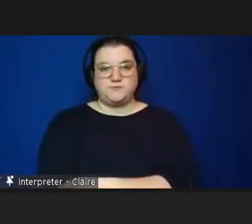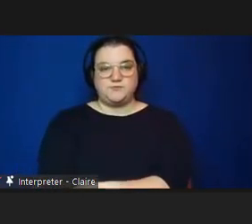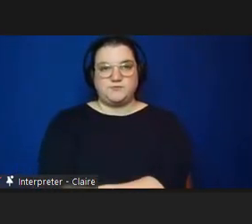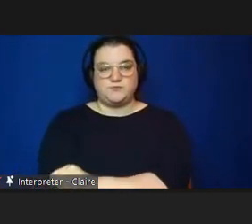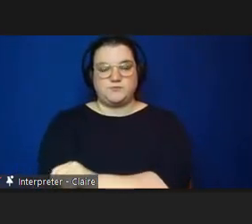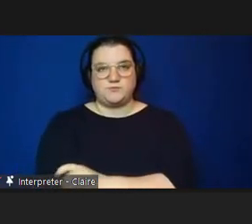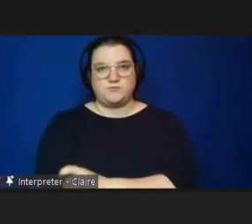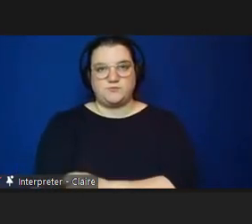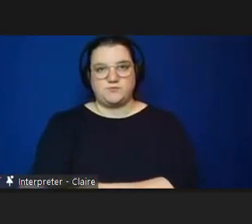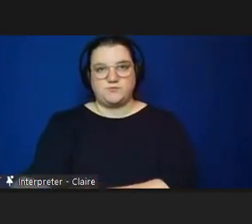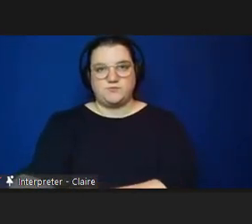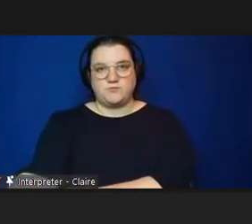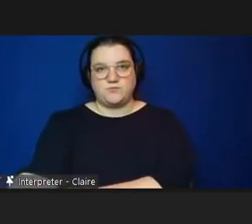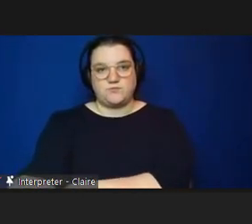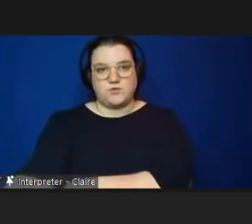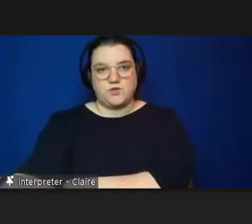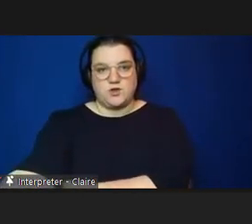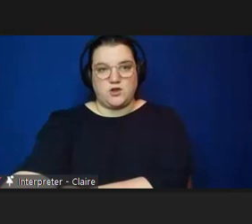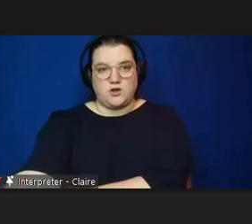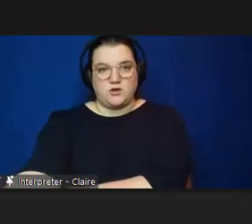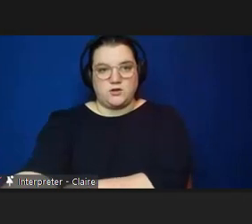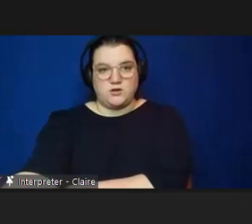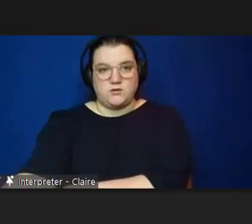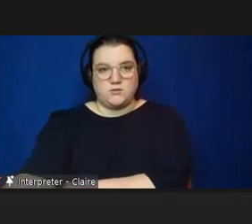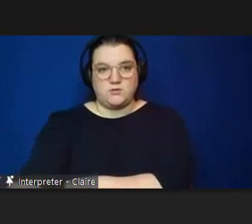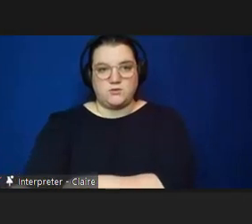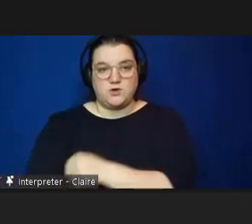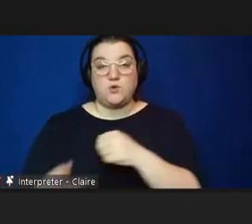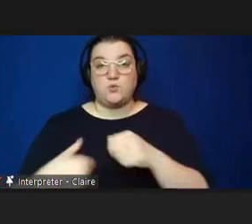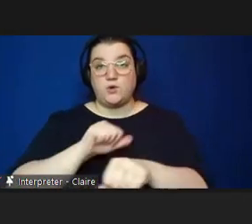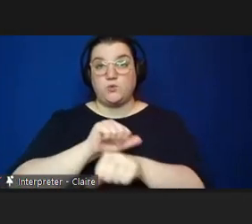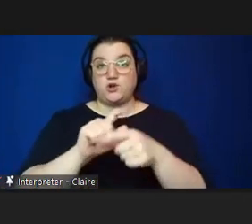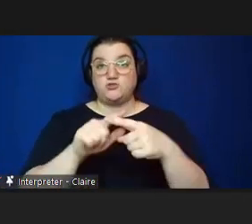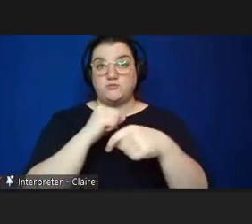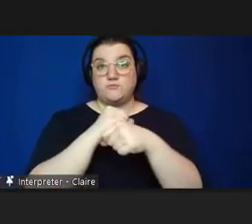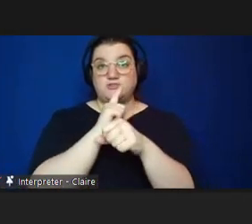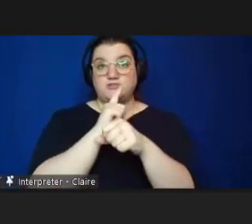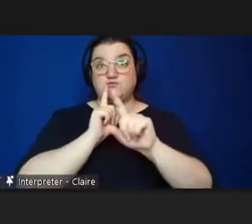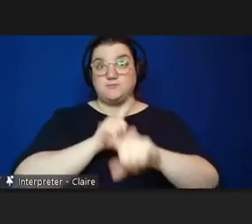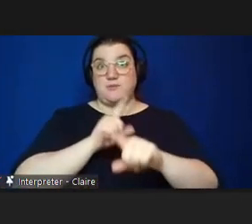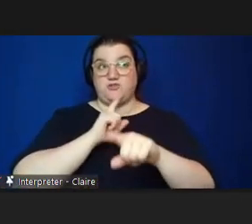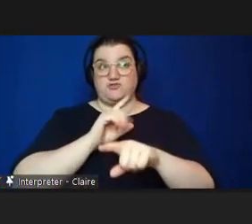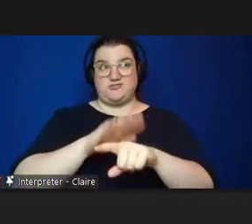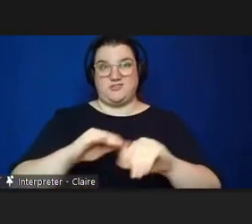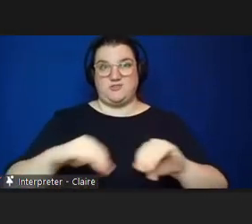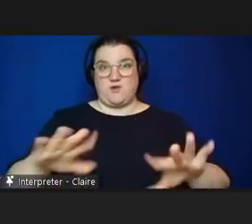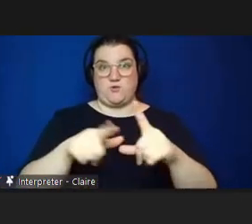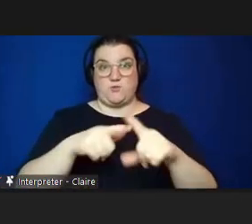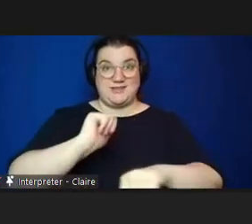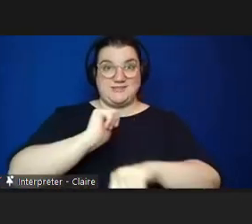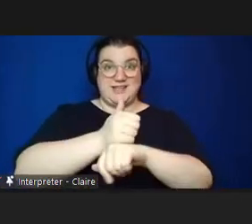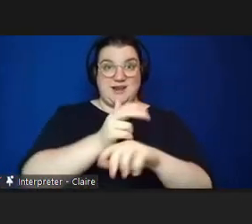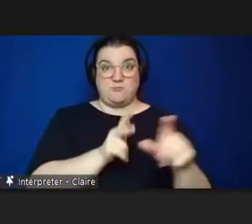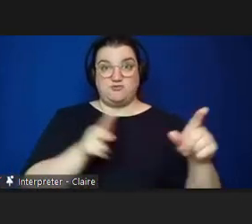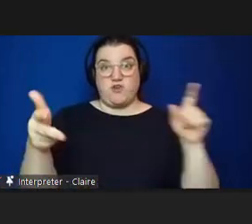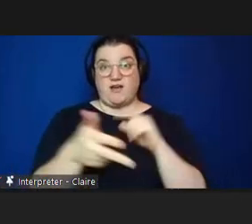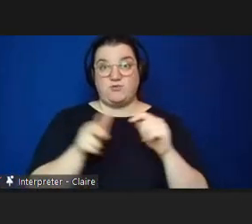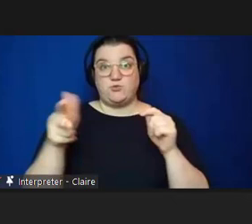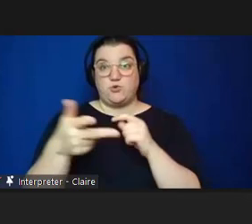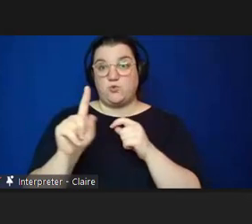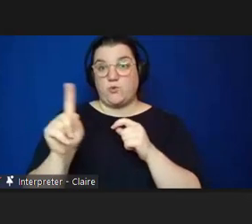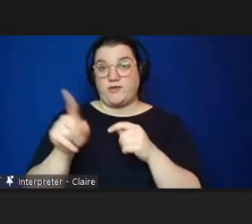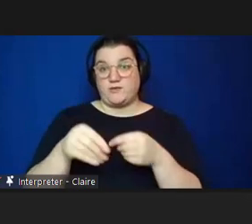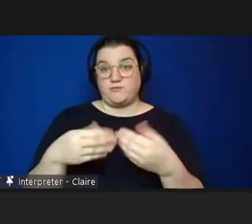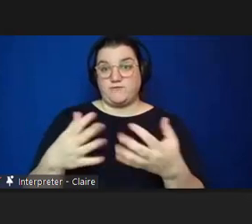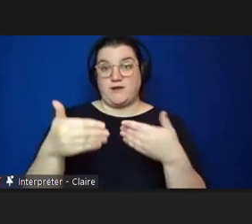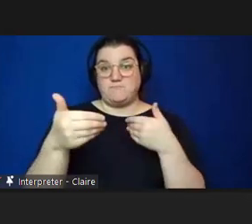responders on the ground, as they were setting up their drive-throughs, where they would provide